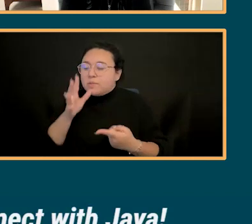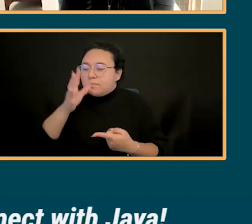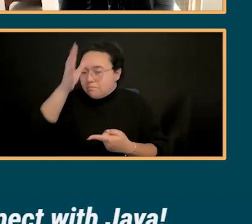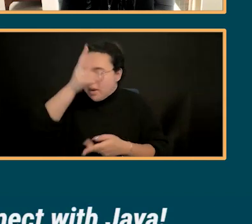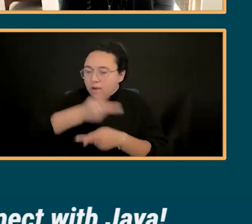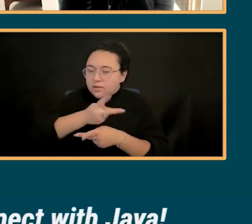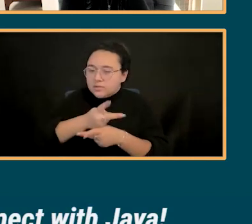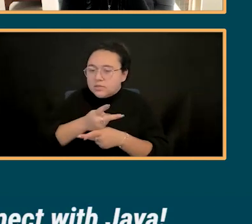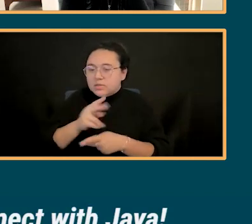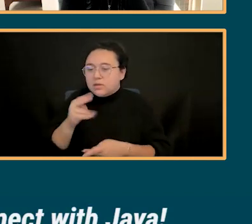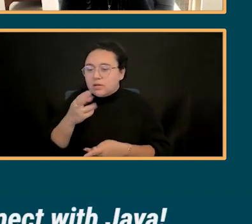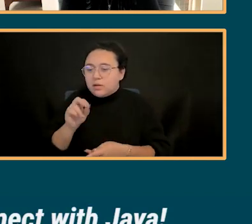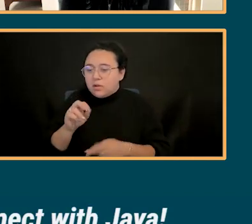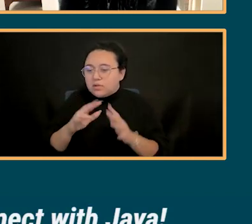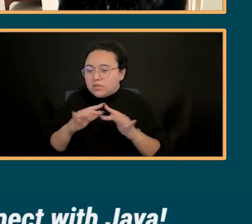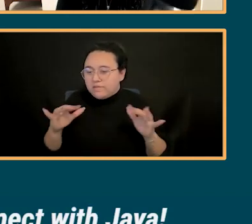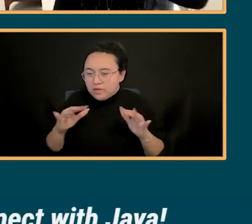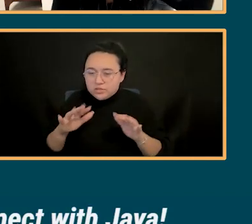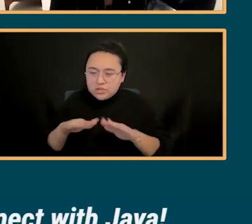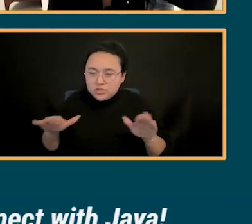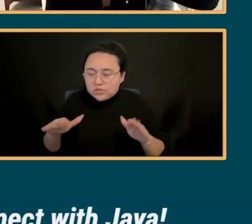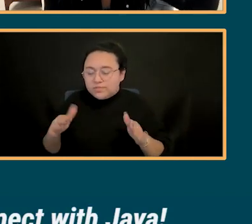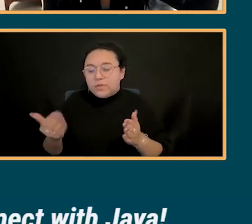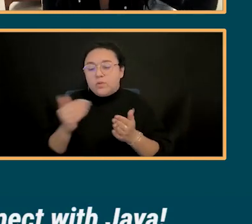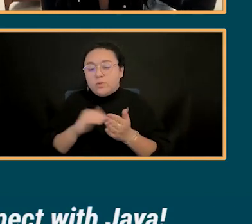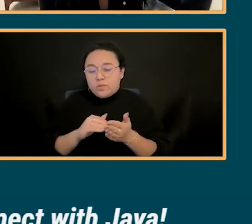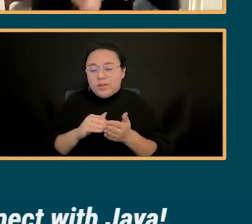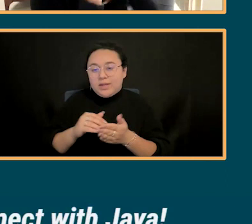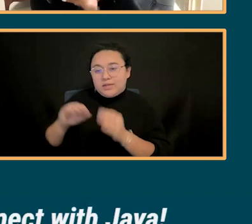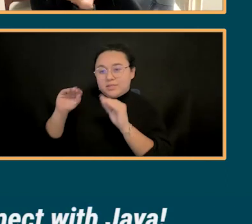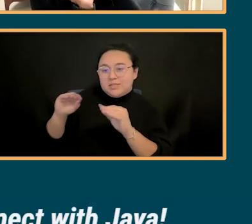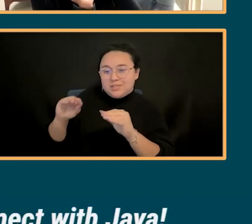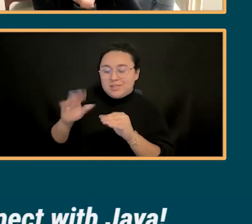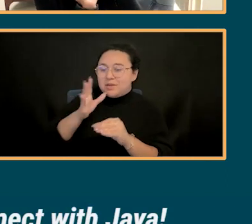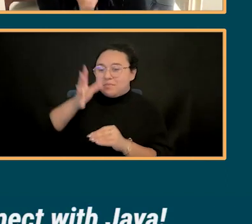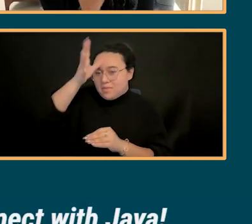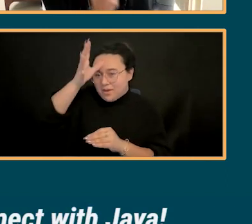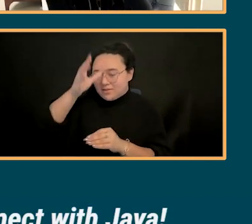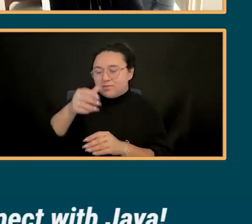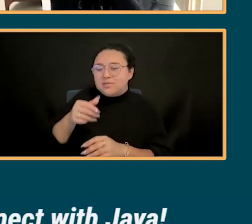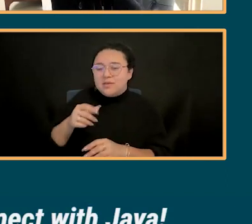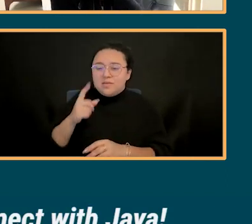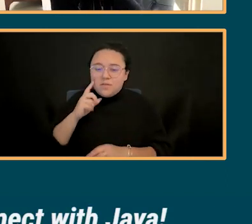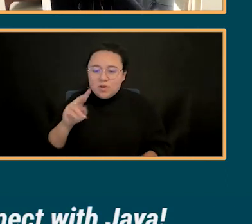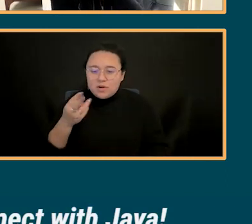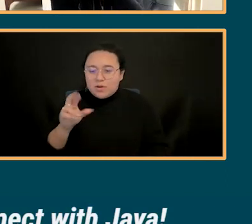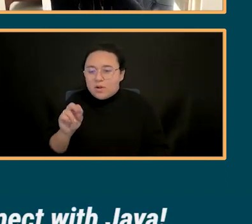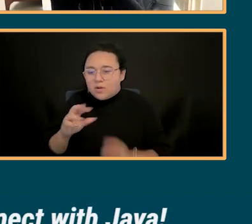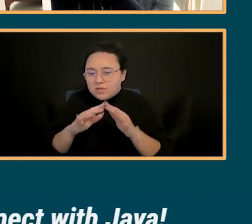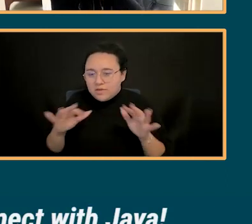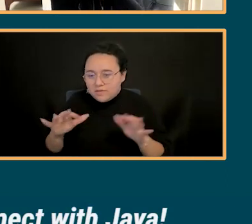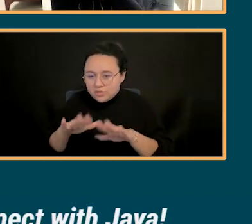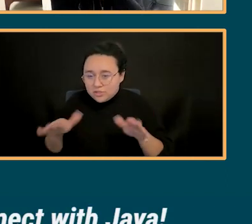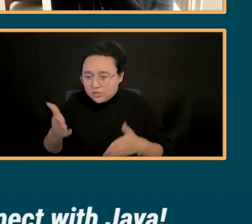parenting neurodiverse children, reparenting parents as a neurodiverse child? What's your